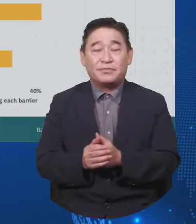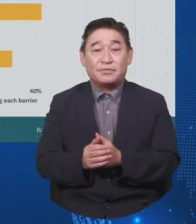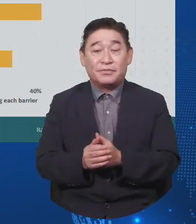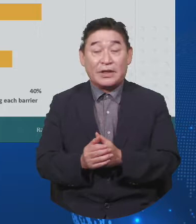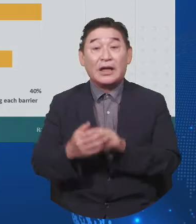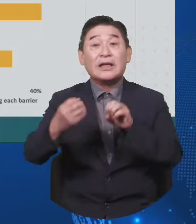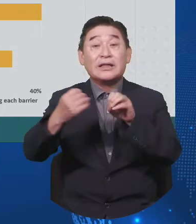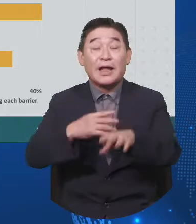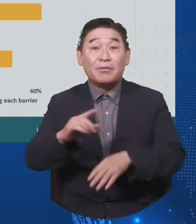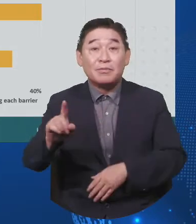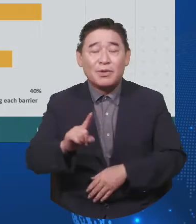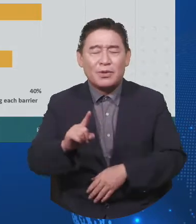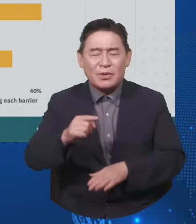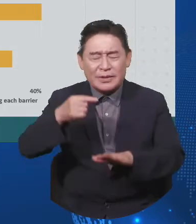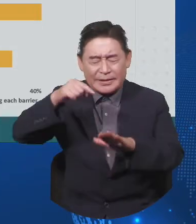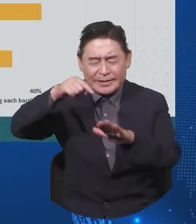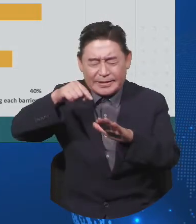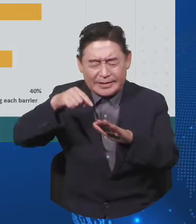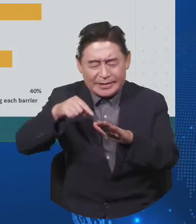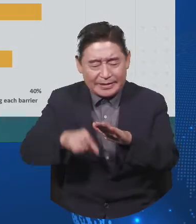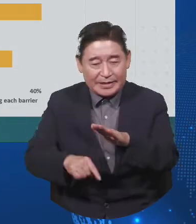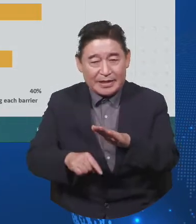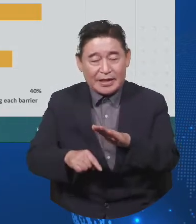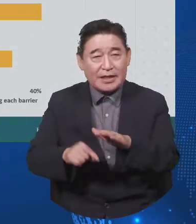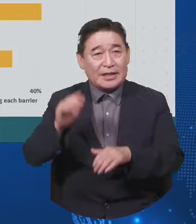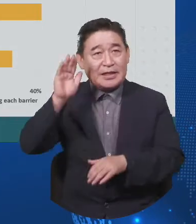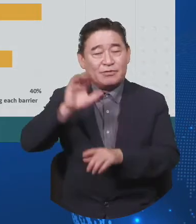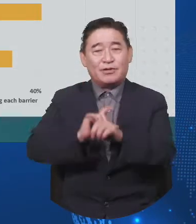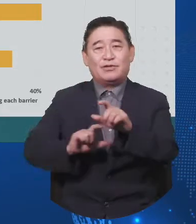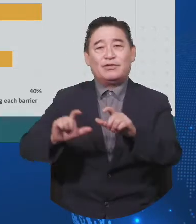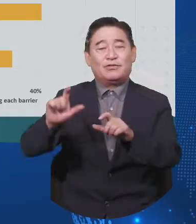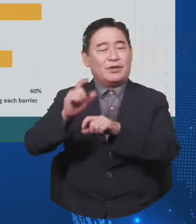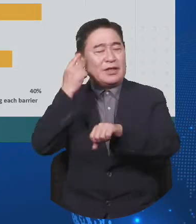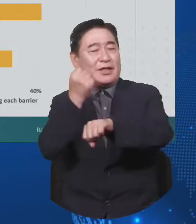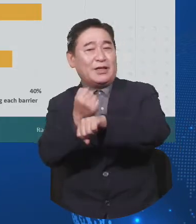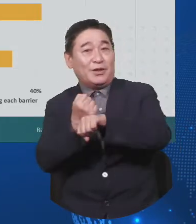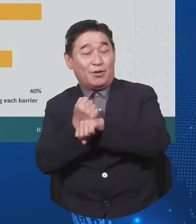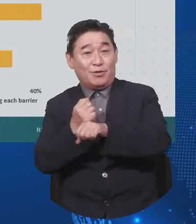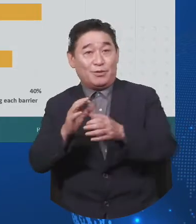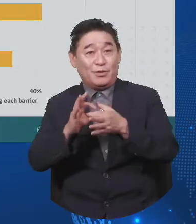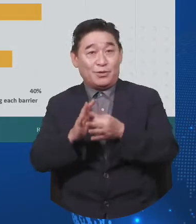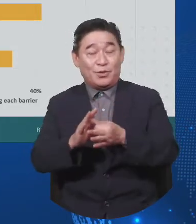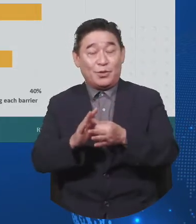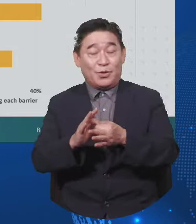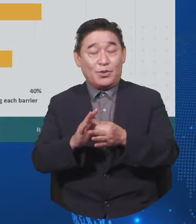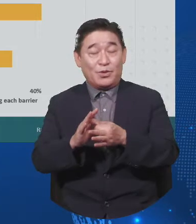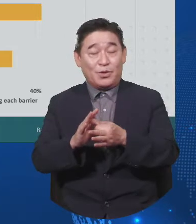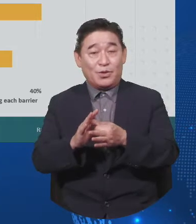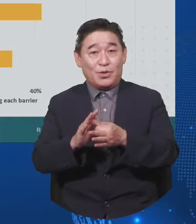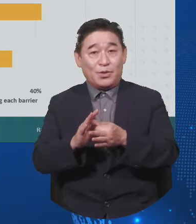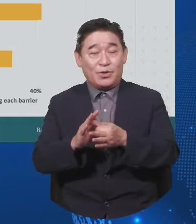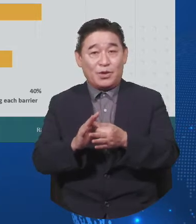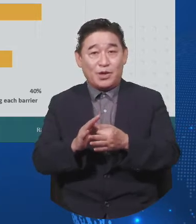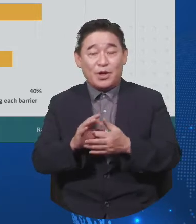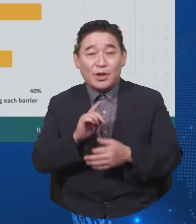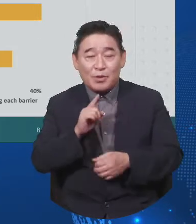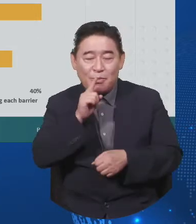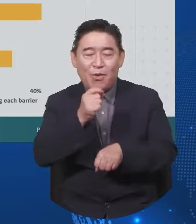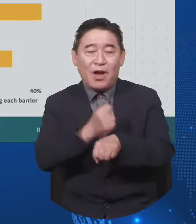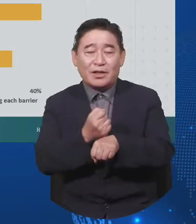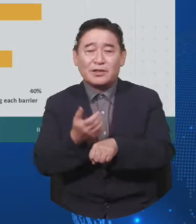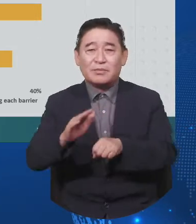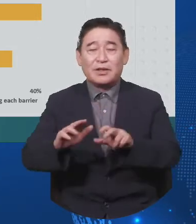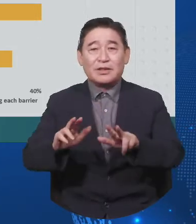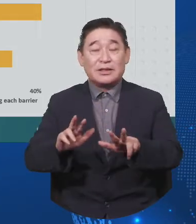a forthcoming paper. But for now, I want to share some of the responses we heard when we put this question to a small